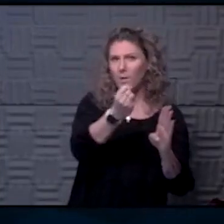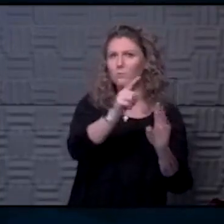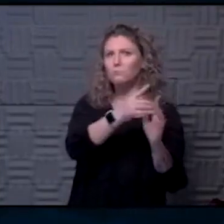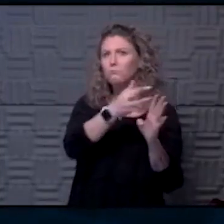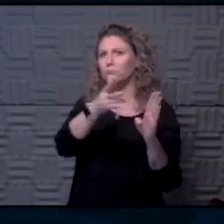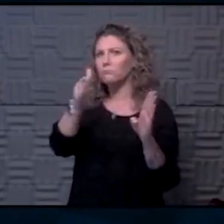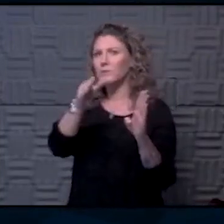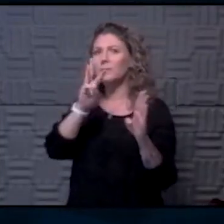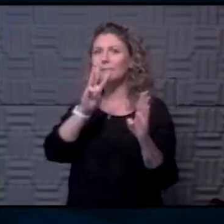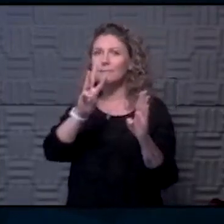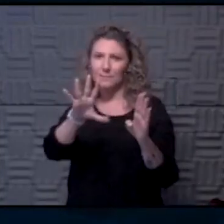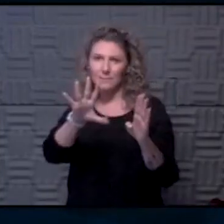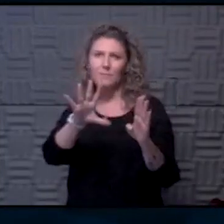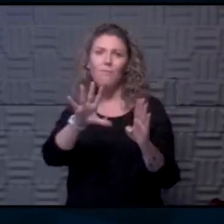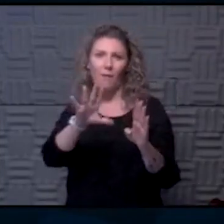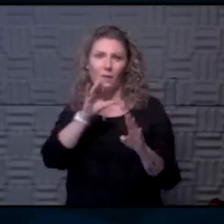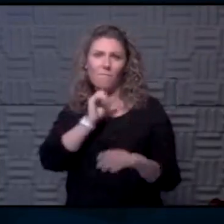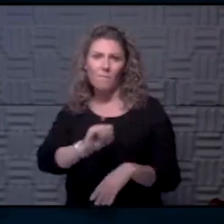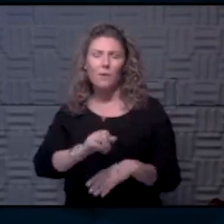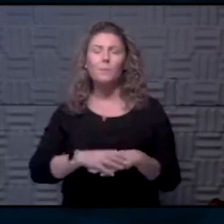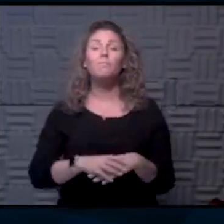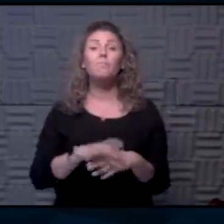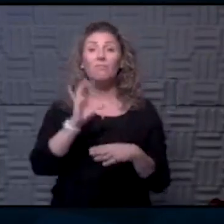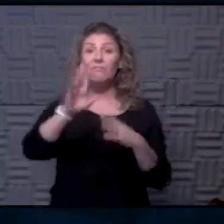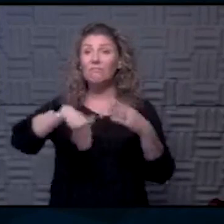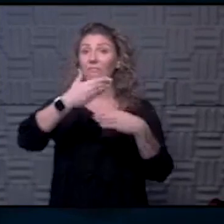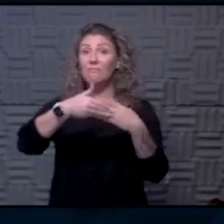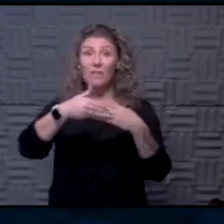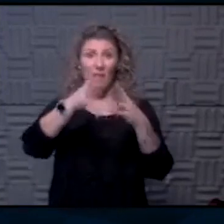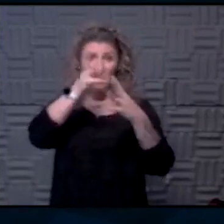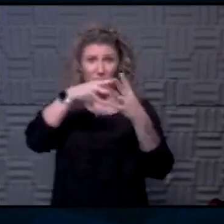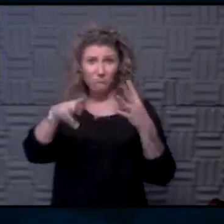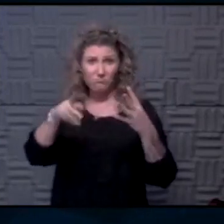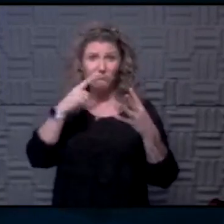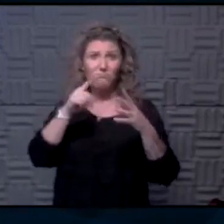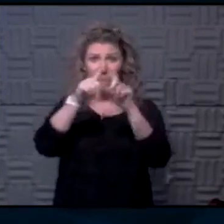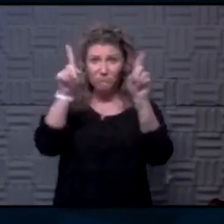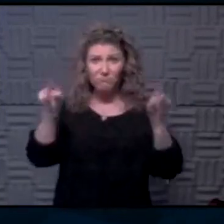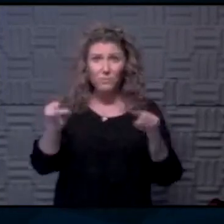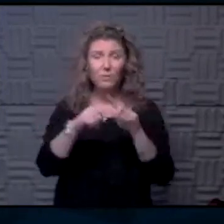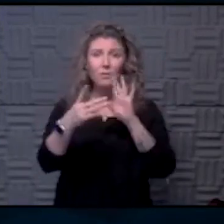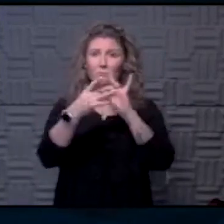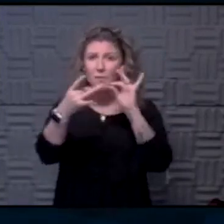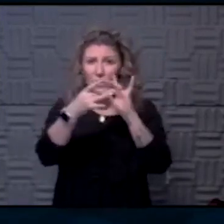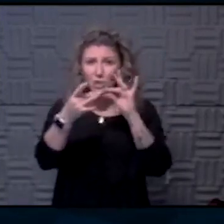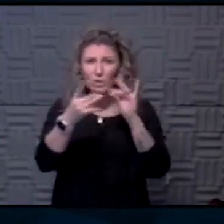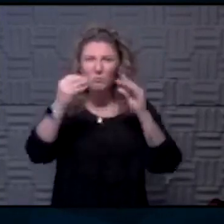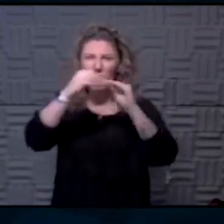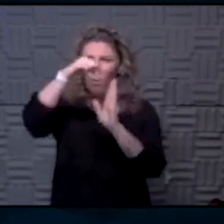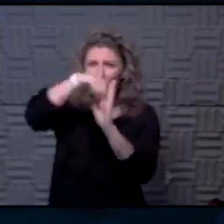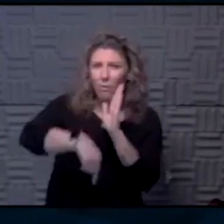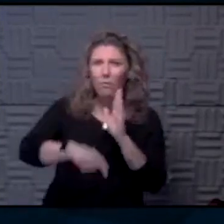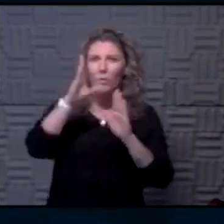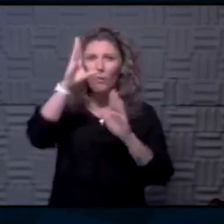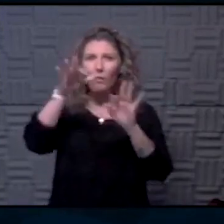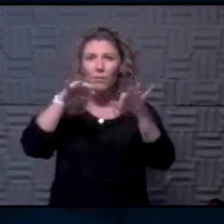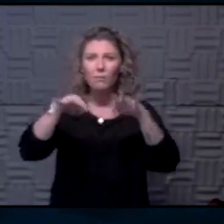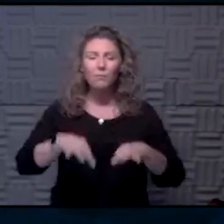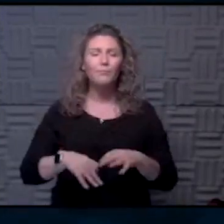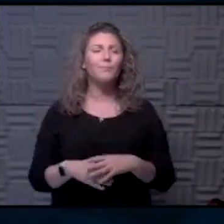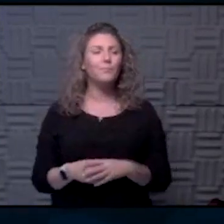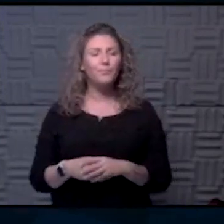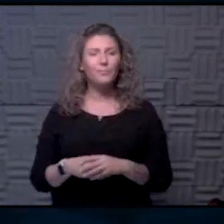slide here tells a bit more of that story, though. So we've mentioned a couple of times